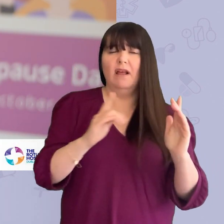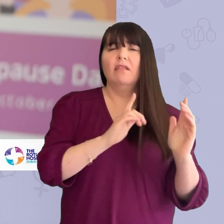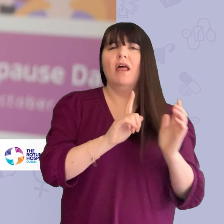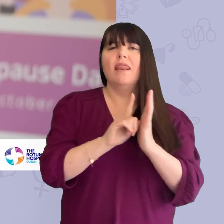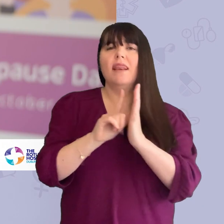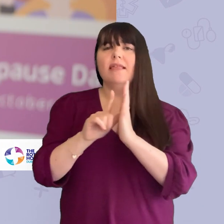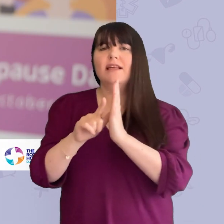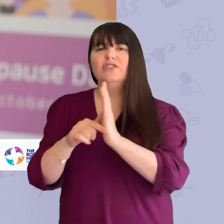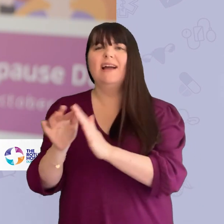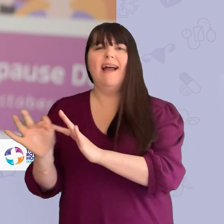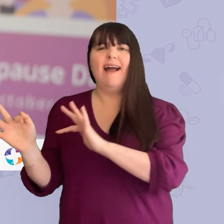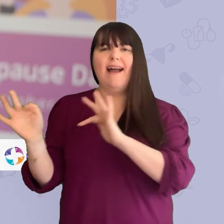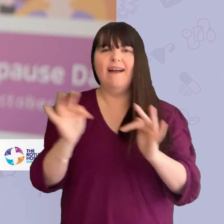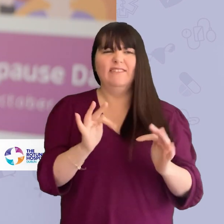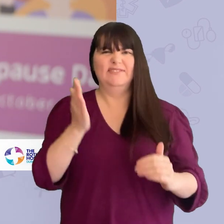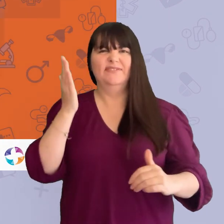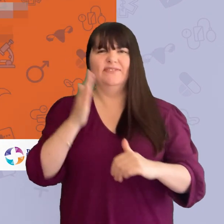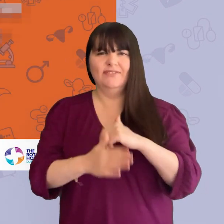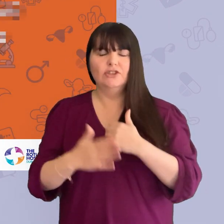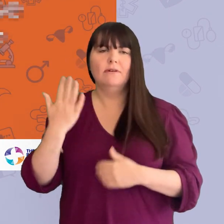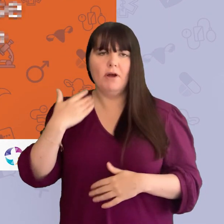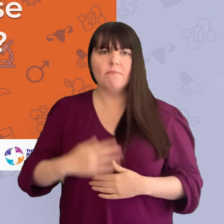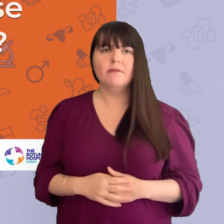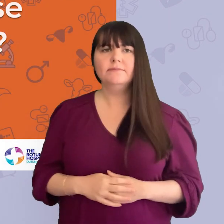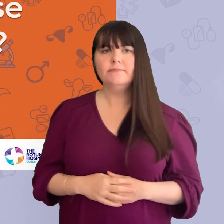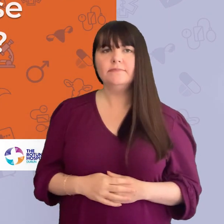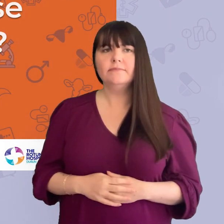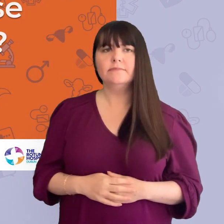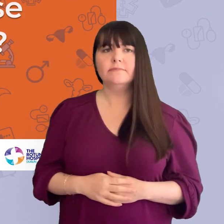usually a couple of years of your period stopping.